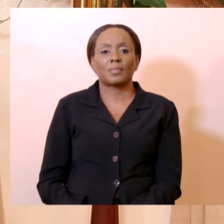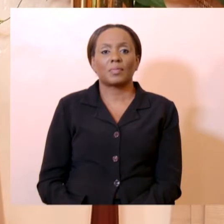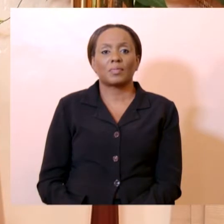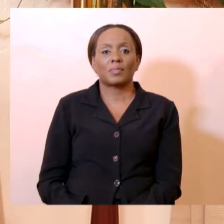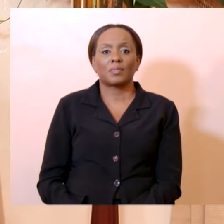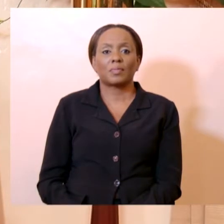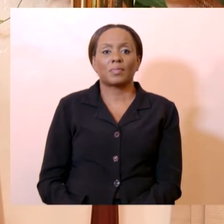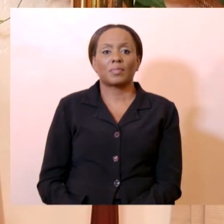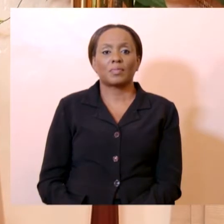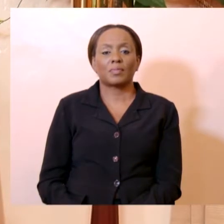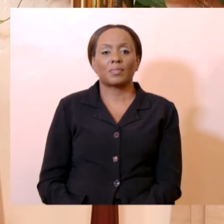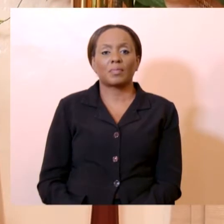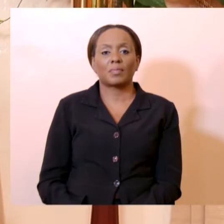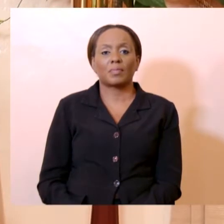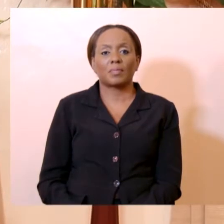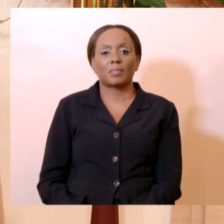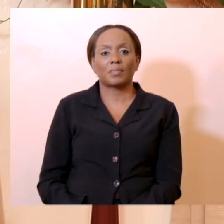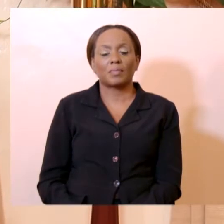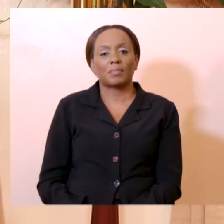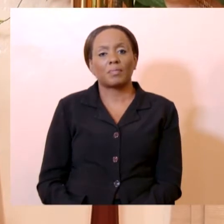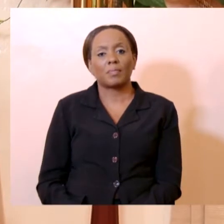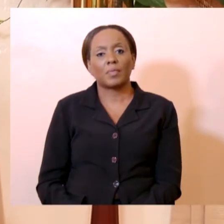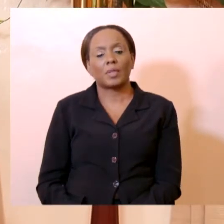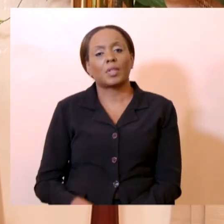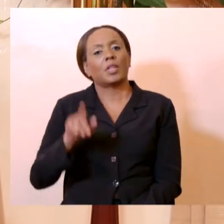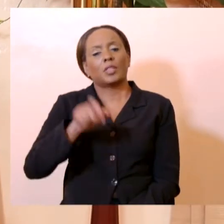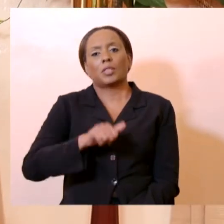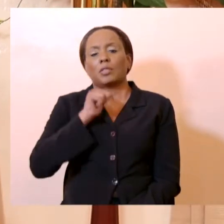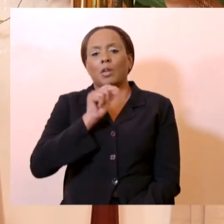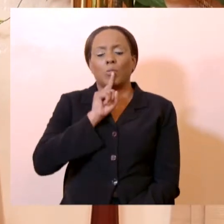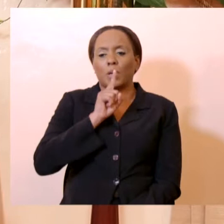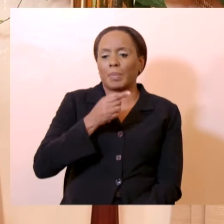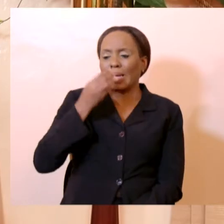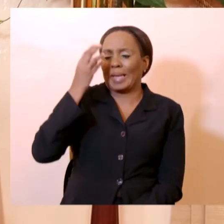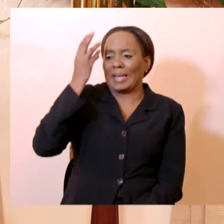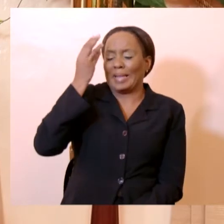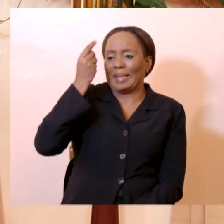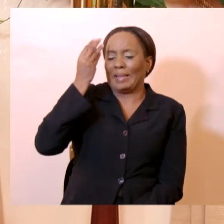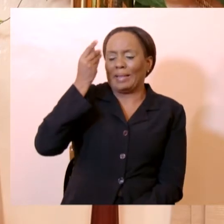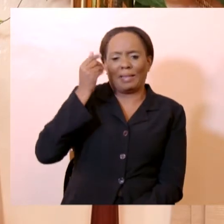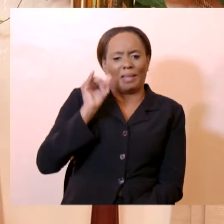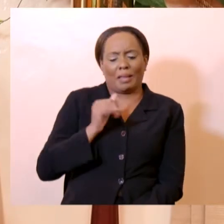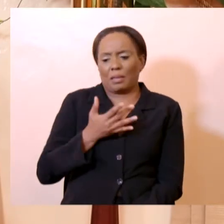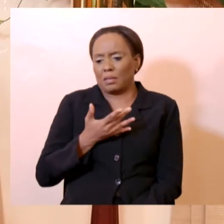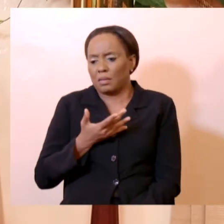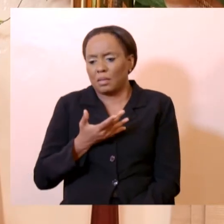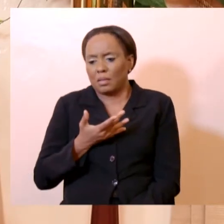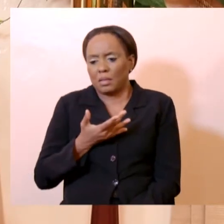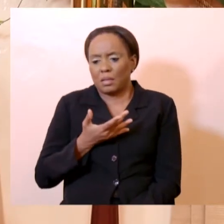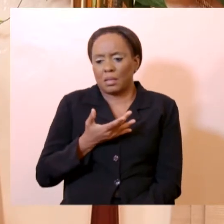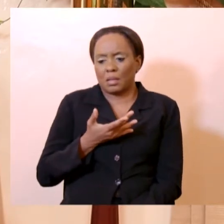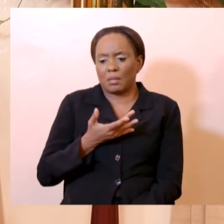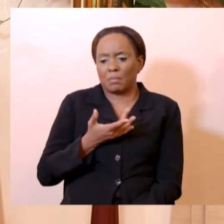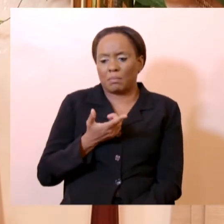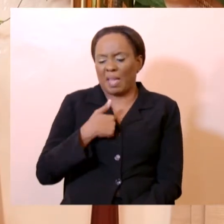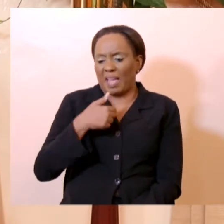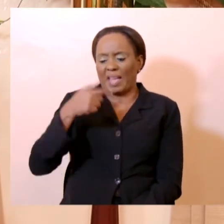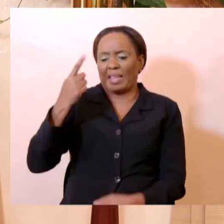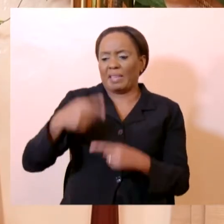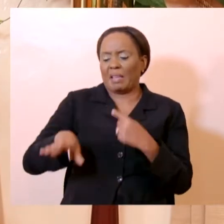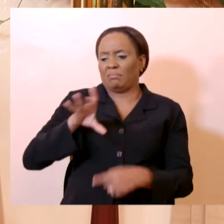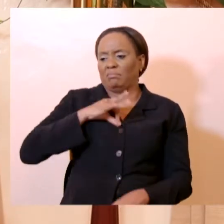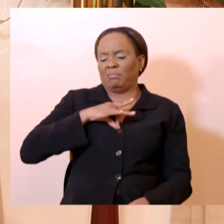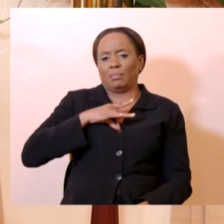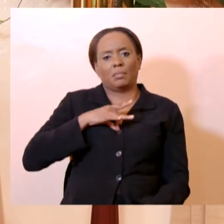be the end all to it in that aspect. So the entire population should approach the COVID-19 disease with